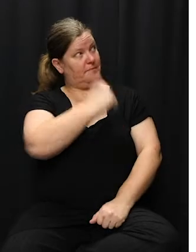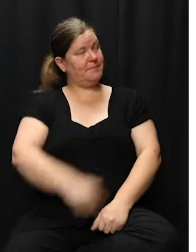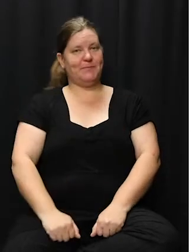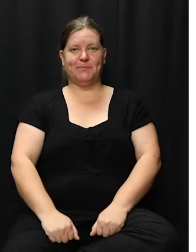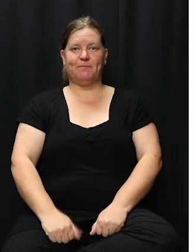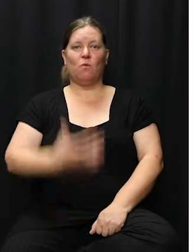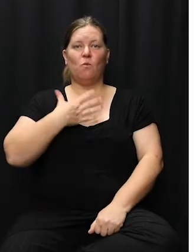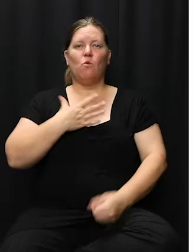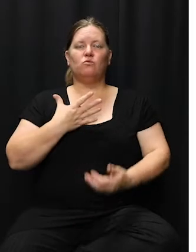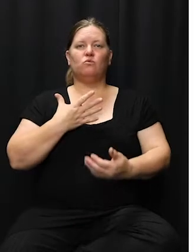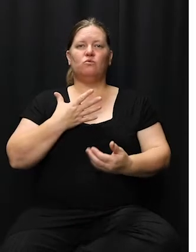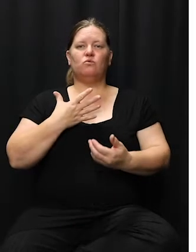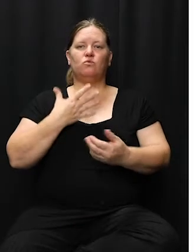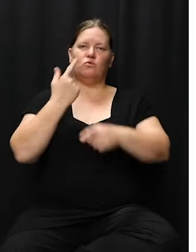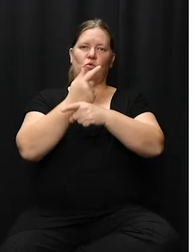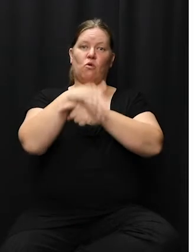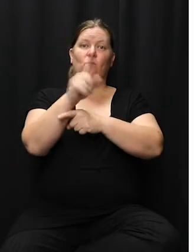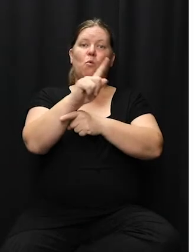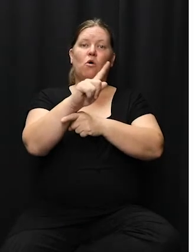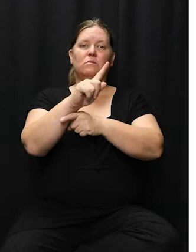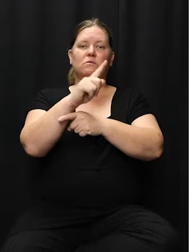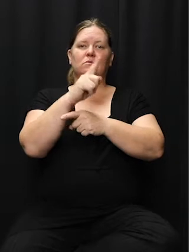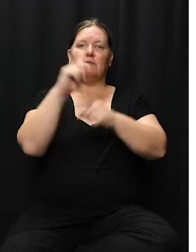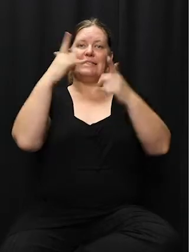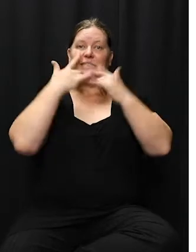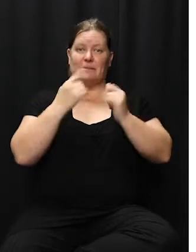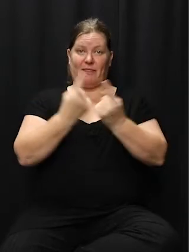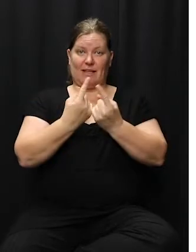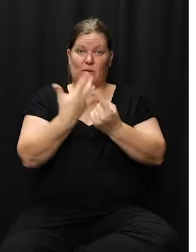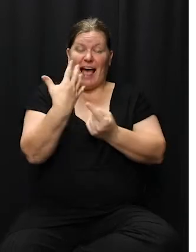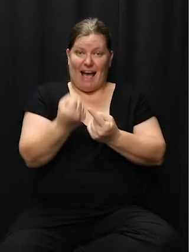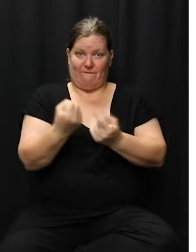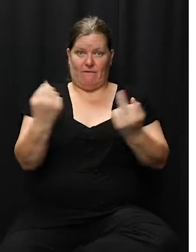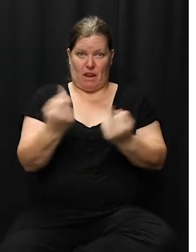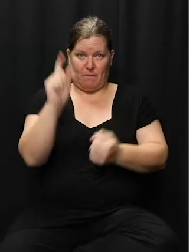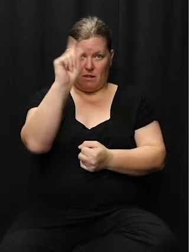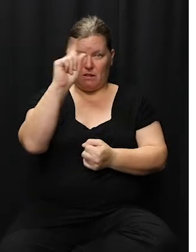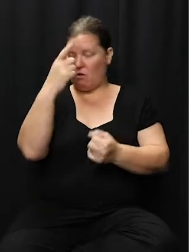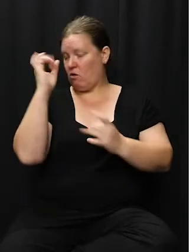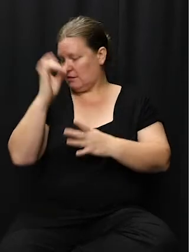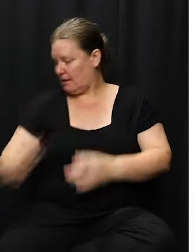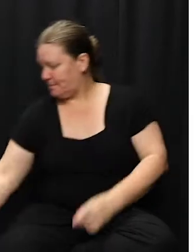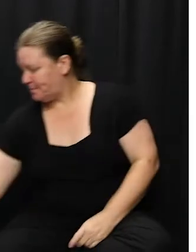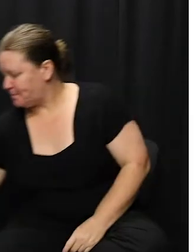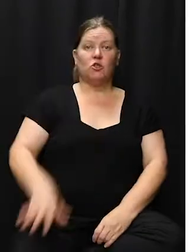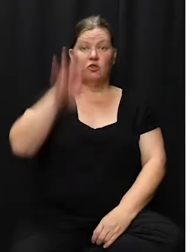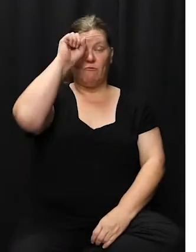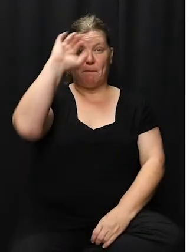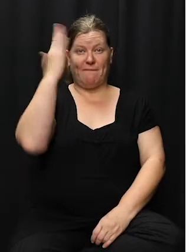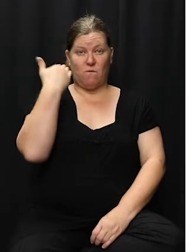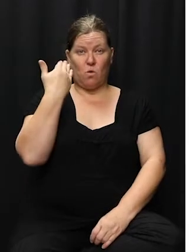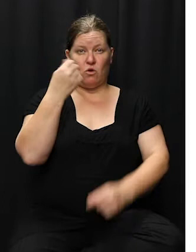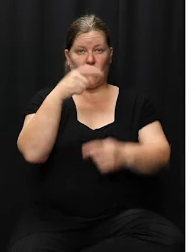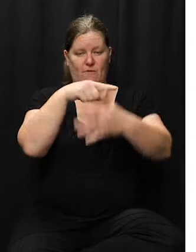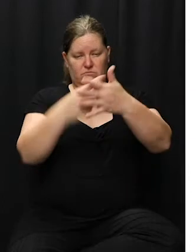So if you have a look at this now, we're going to talk about the assessment tools that we do have at the moment in Auslan.